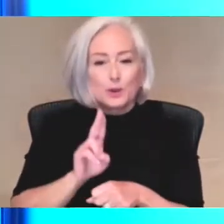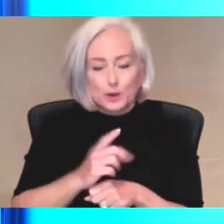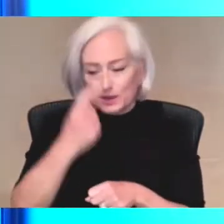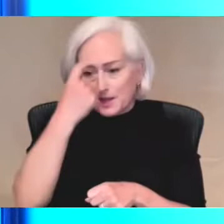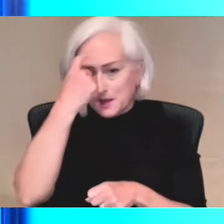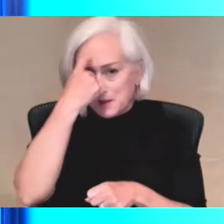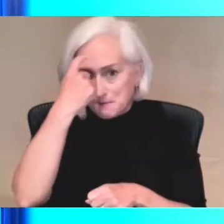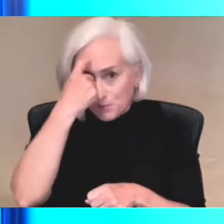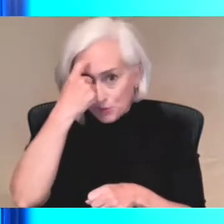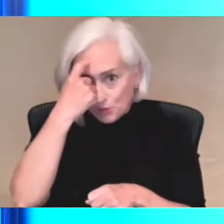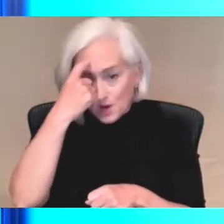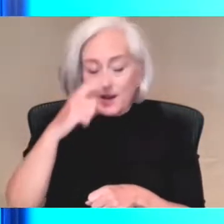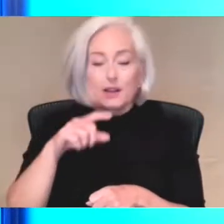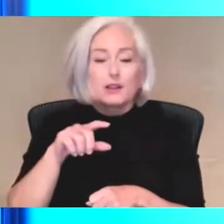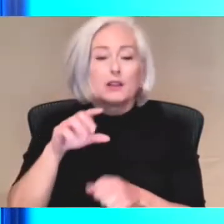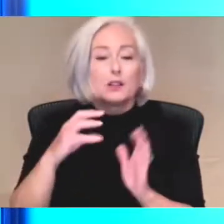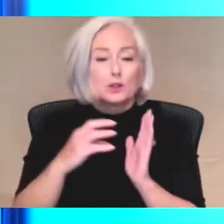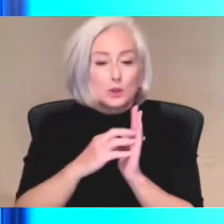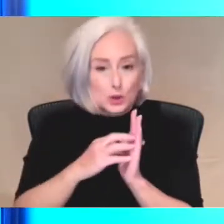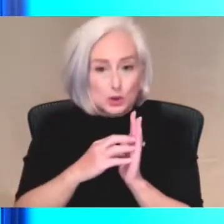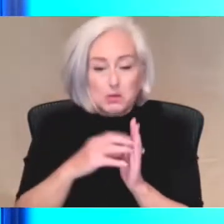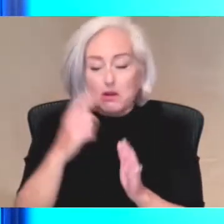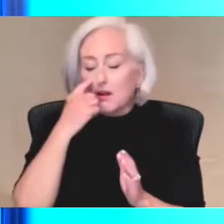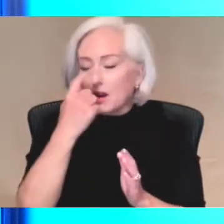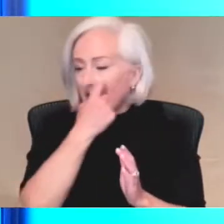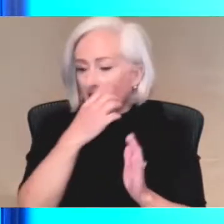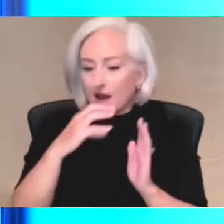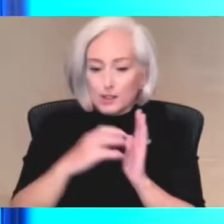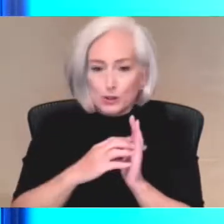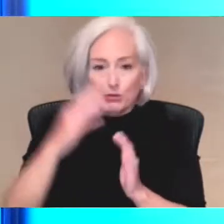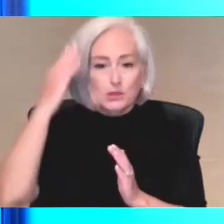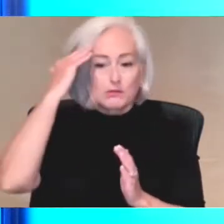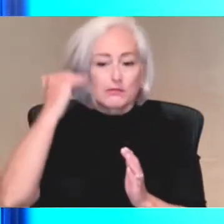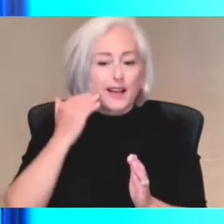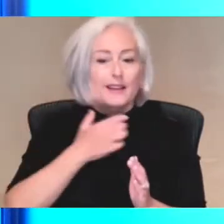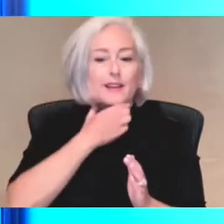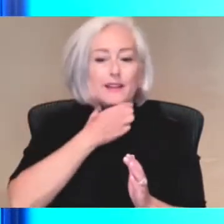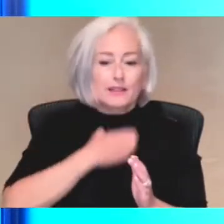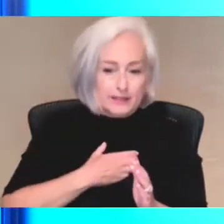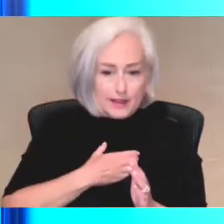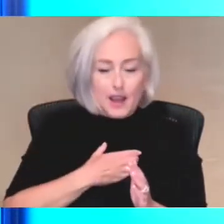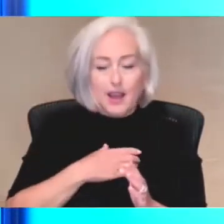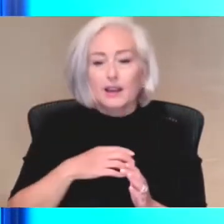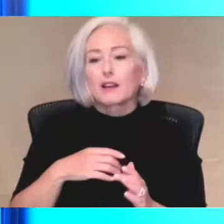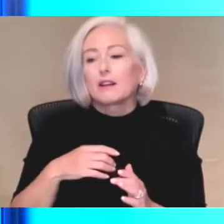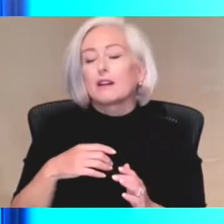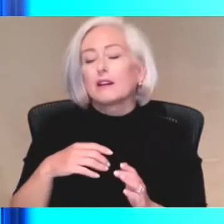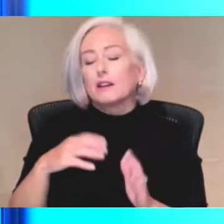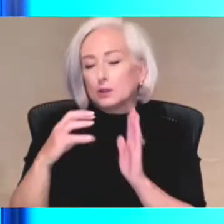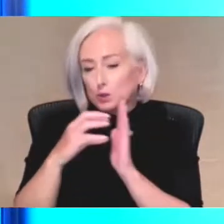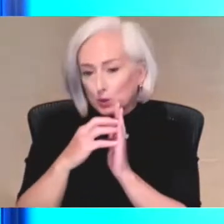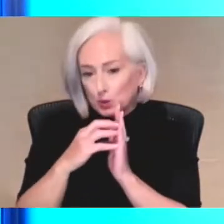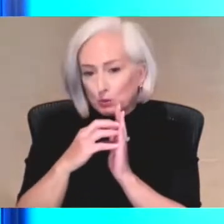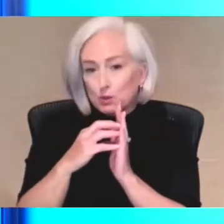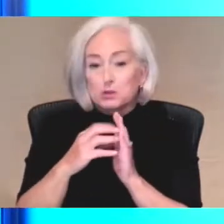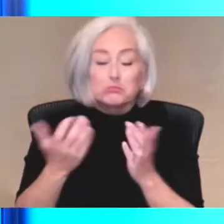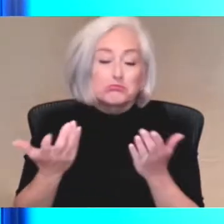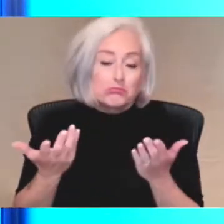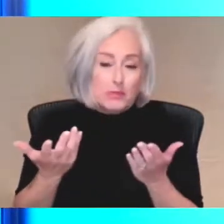tumors, ocular tumors, head and neck tumors, as well as potentially